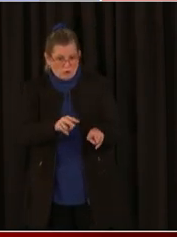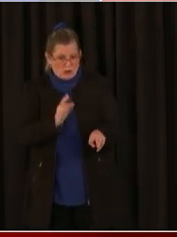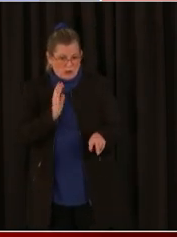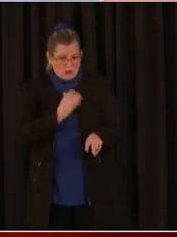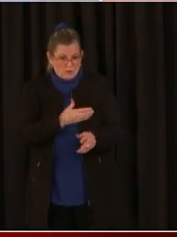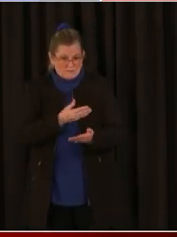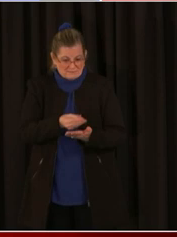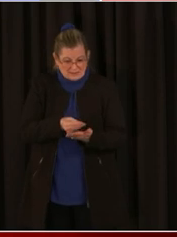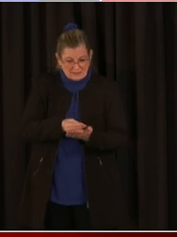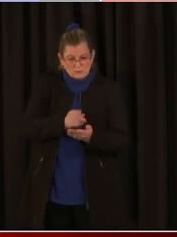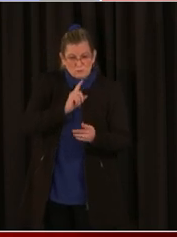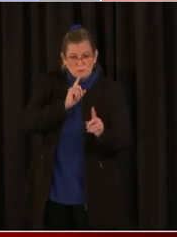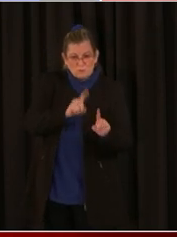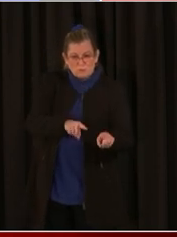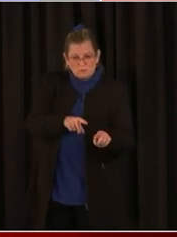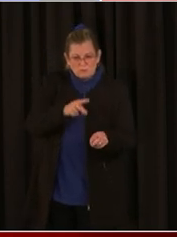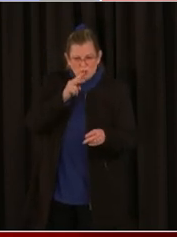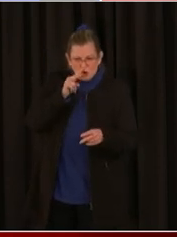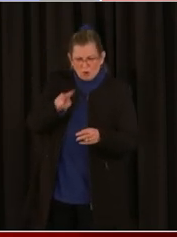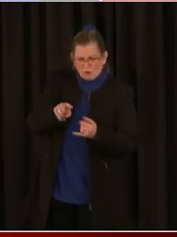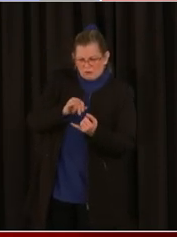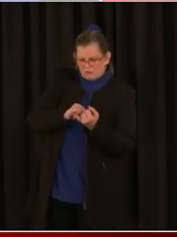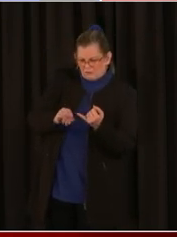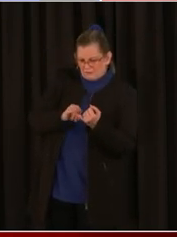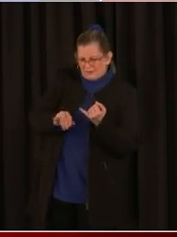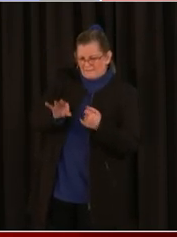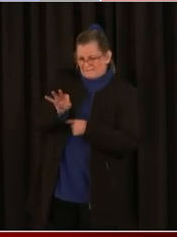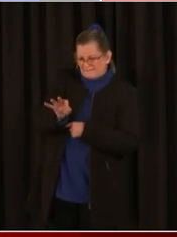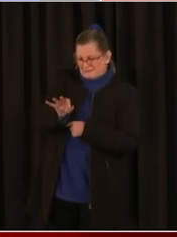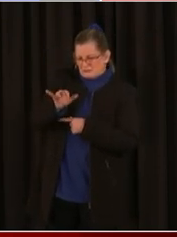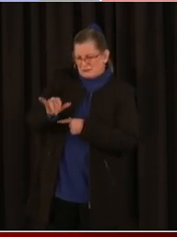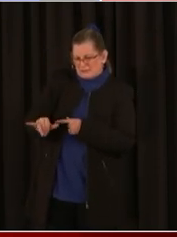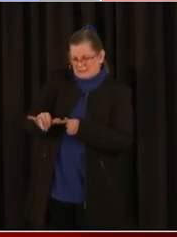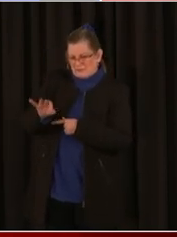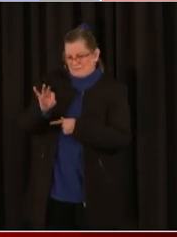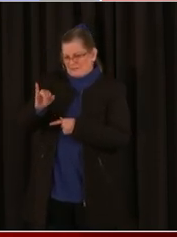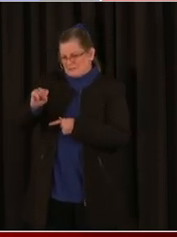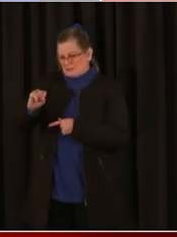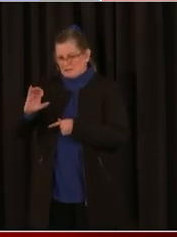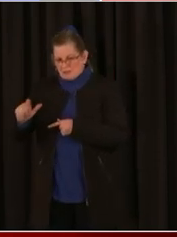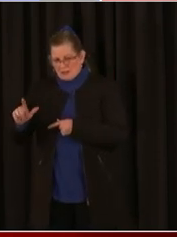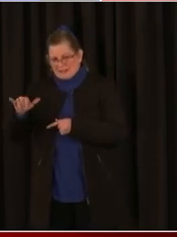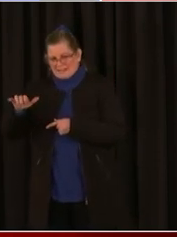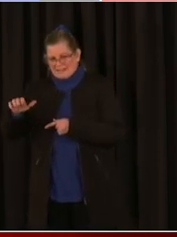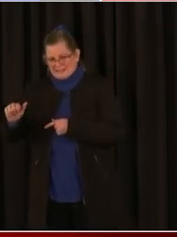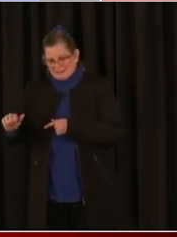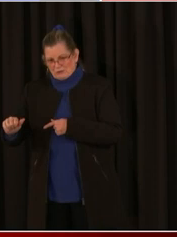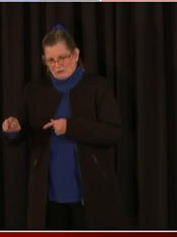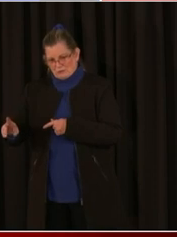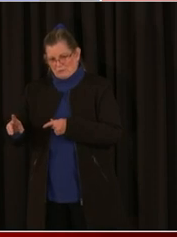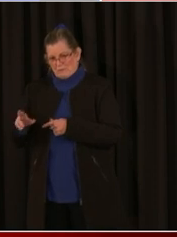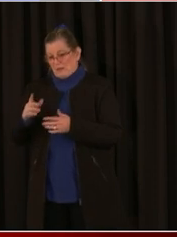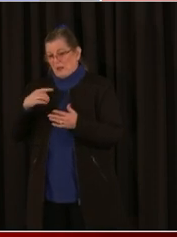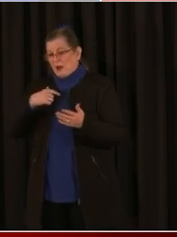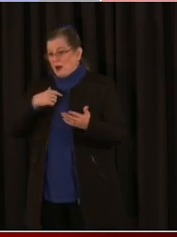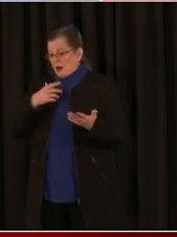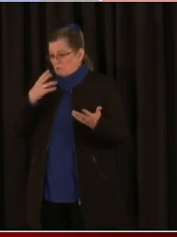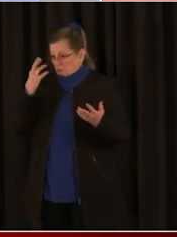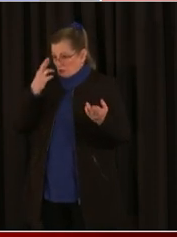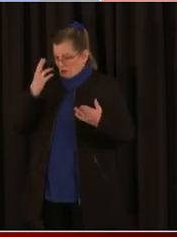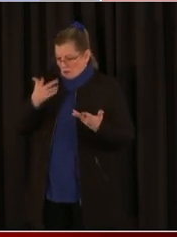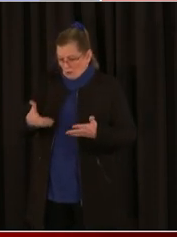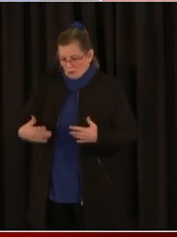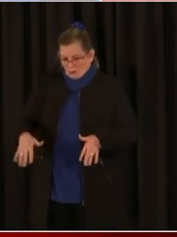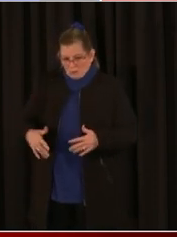healthy. Shows that we ended the fiscal year in a better than expected position. And actually, when I